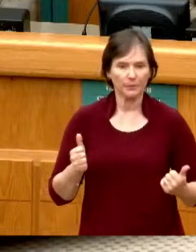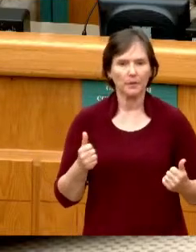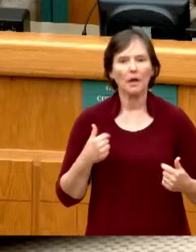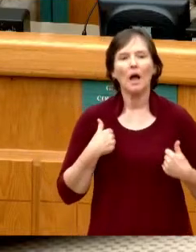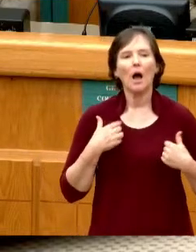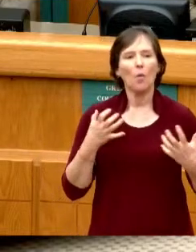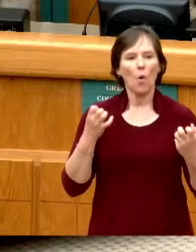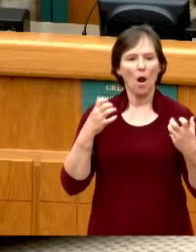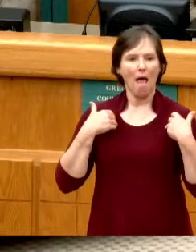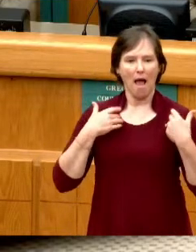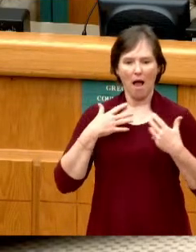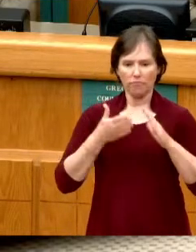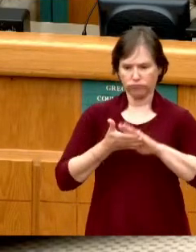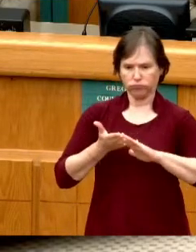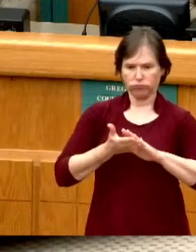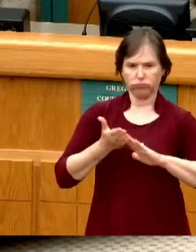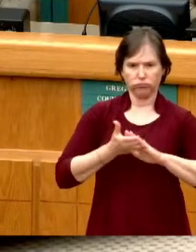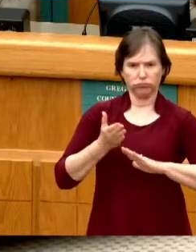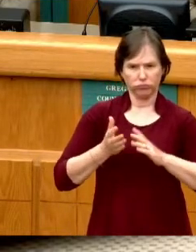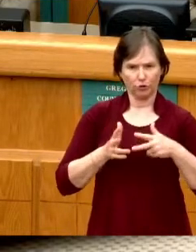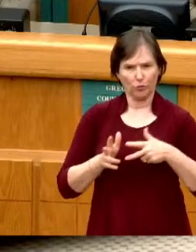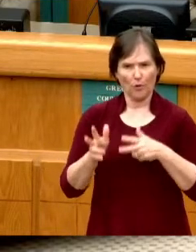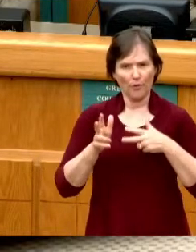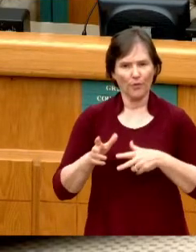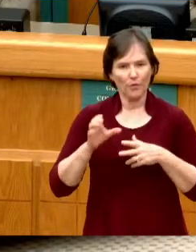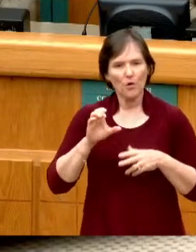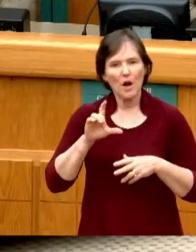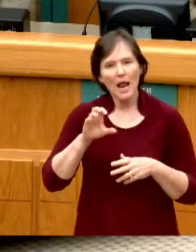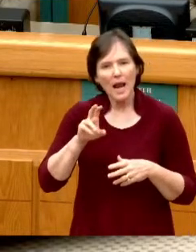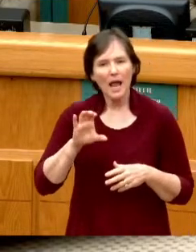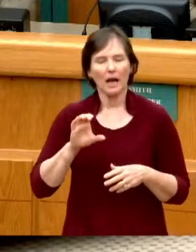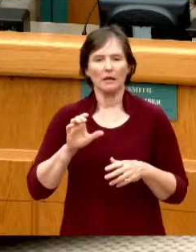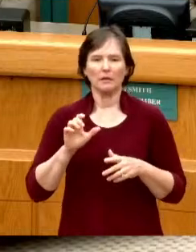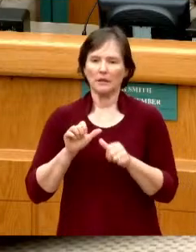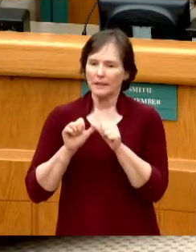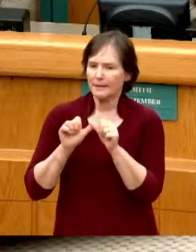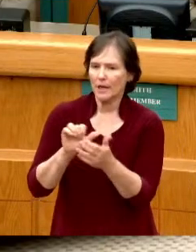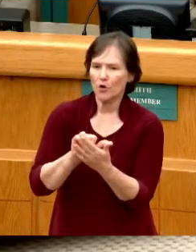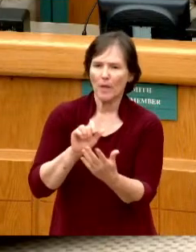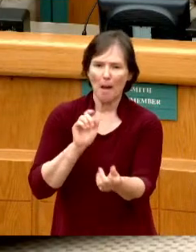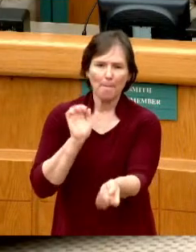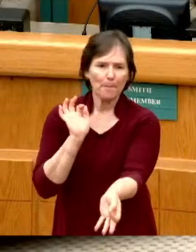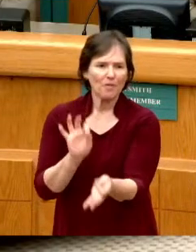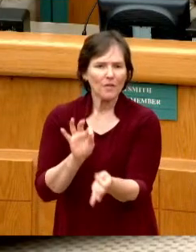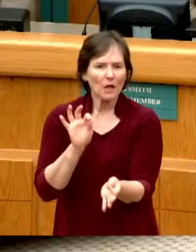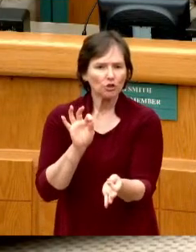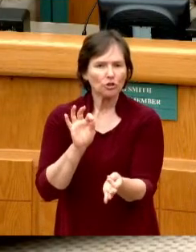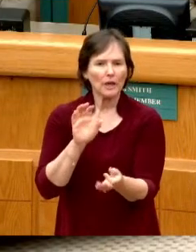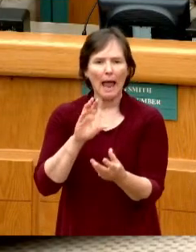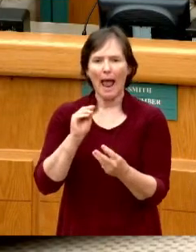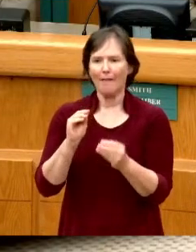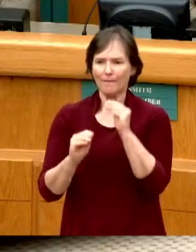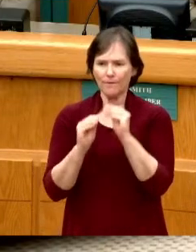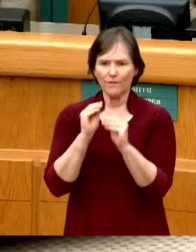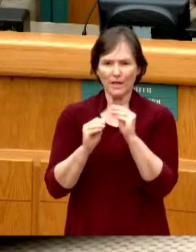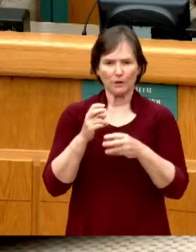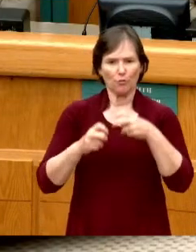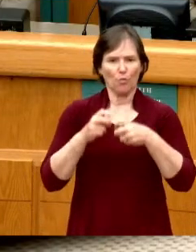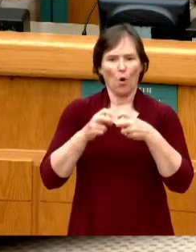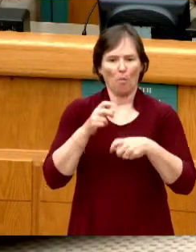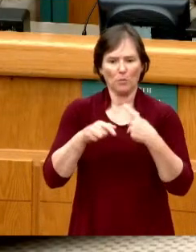and effectiveness. I'm committed to continuing the perfection and the curing of problems at that